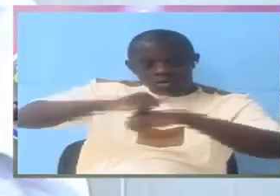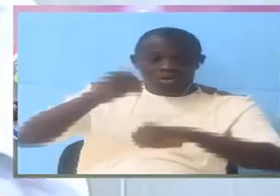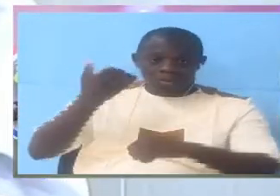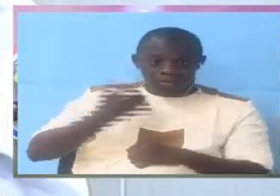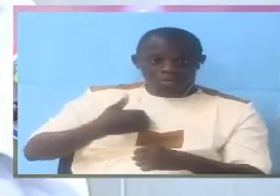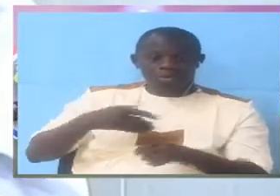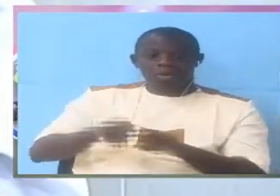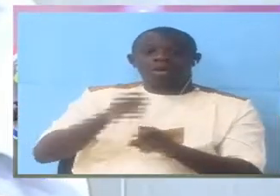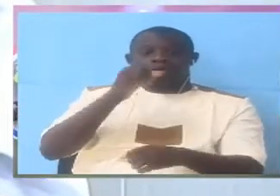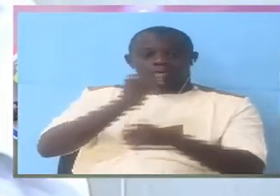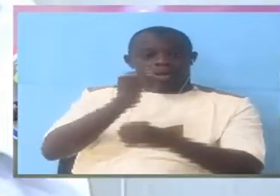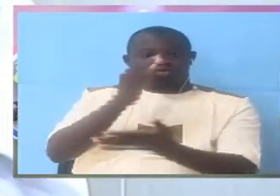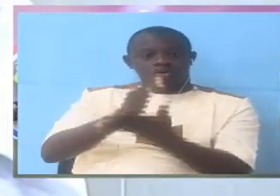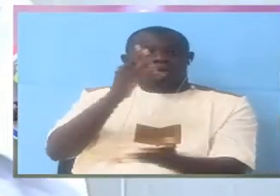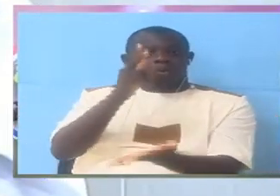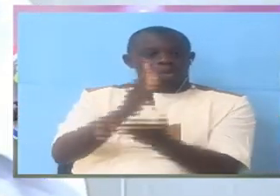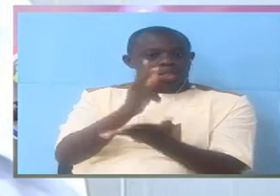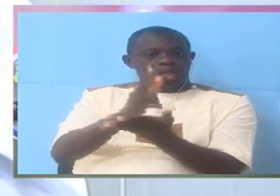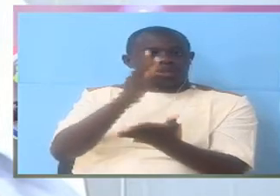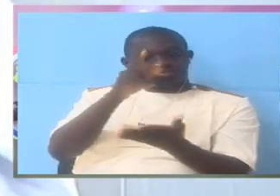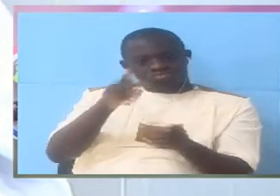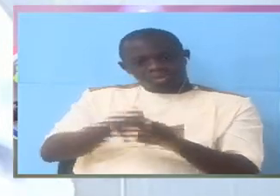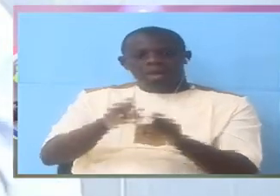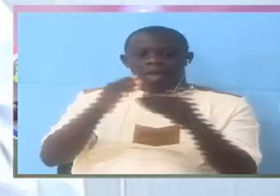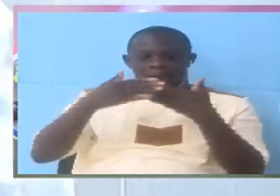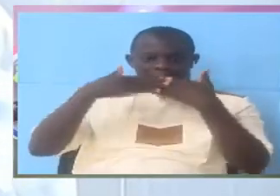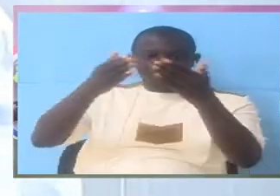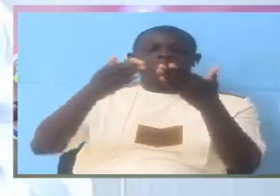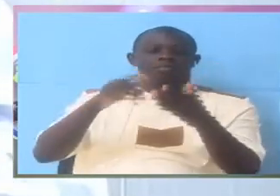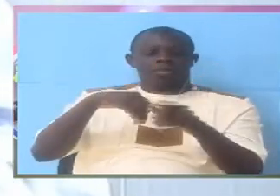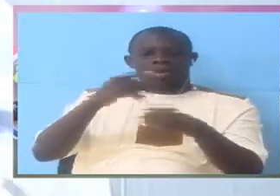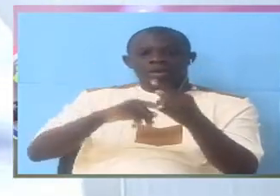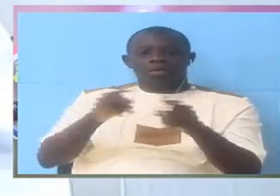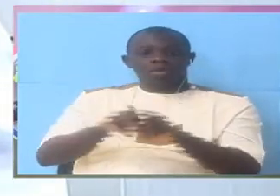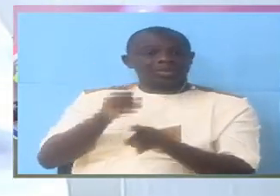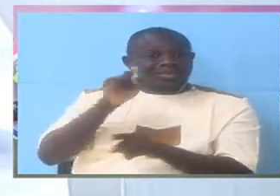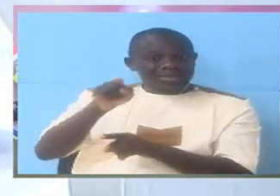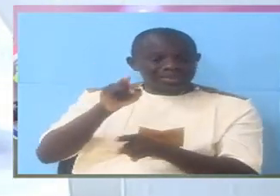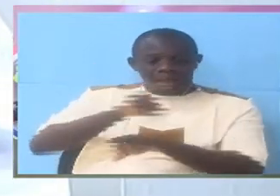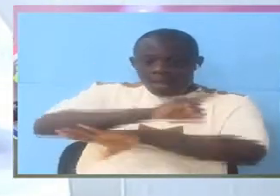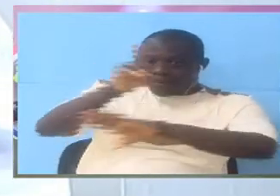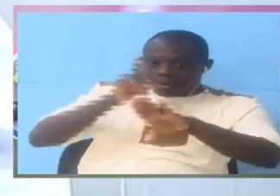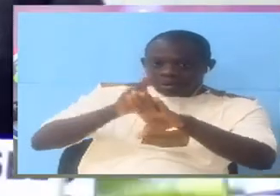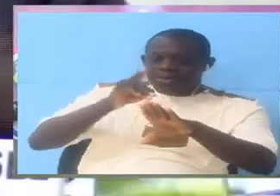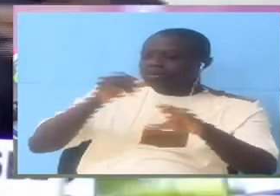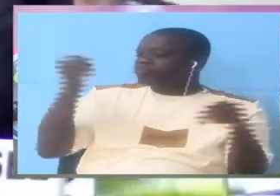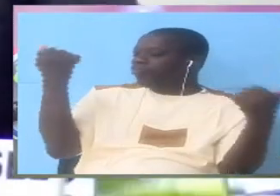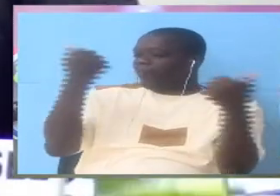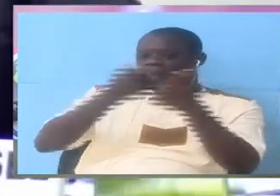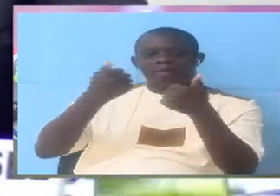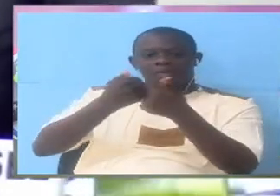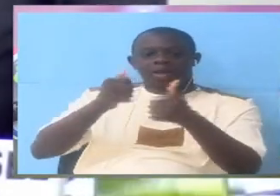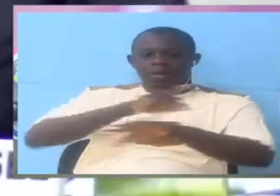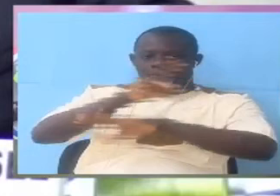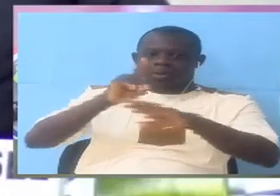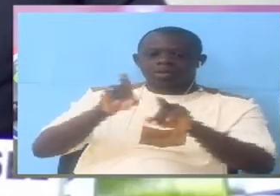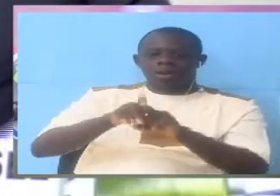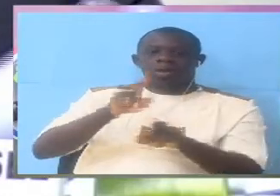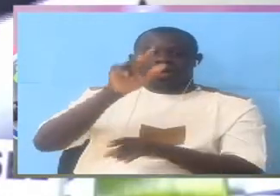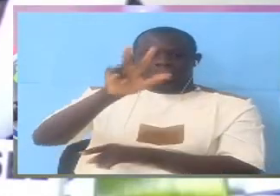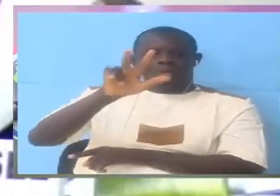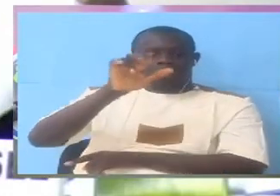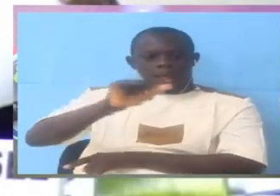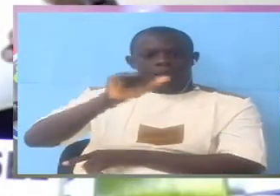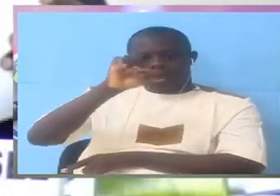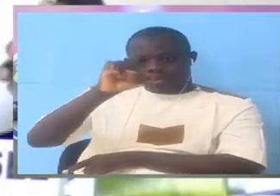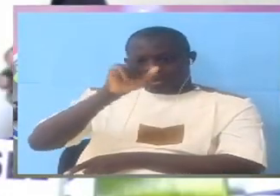military show. Mr. Fall, that was a typical military show. Well, Wassa saw the military.